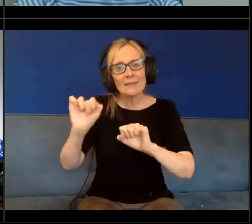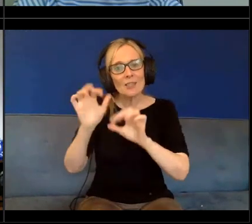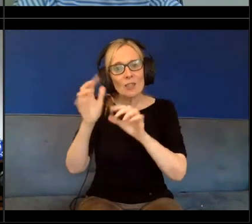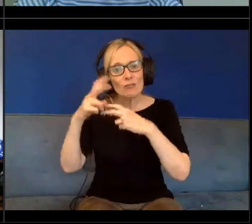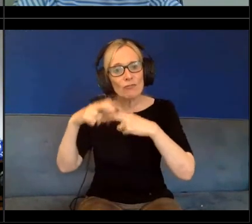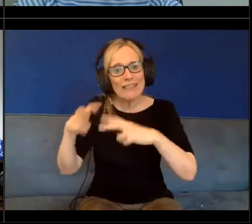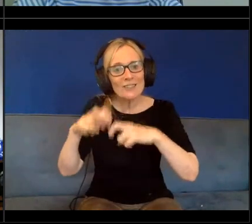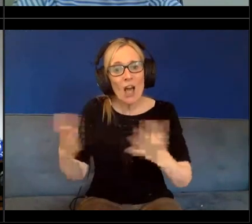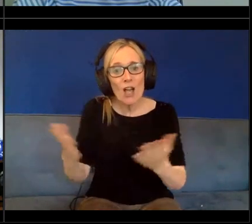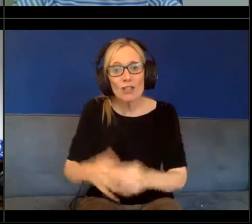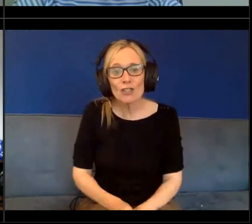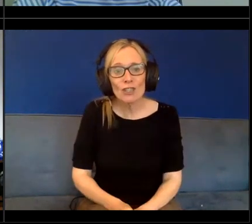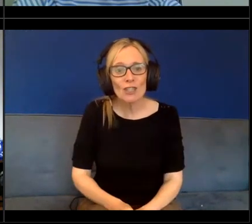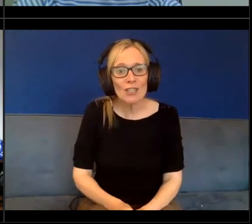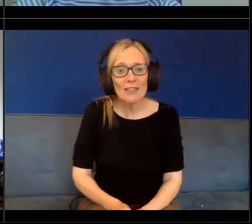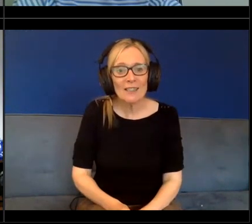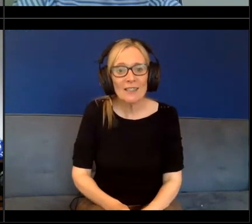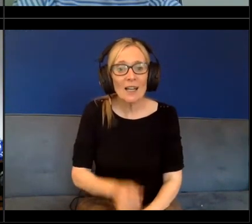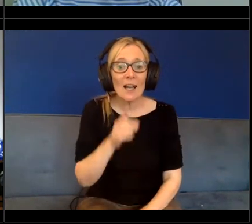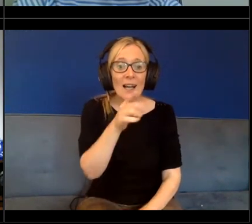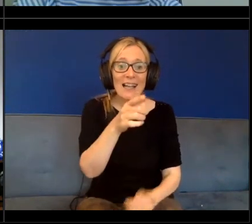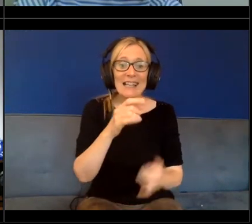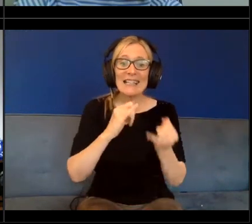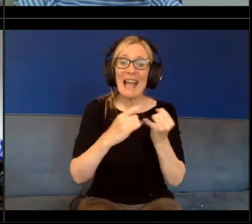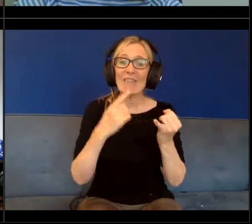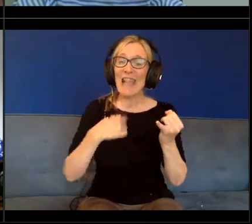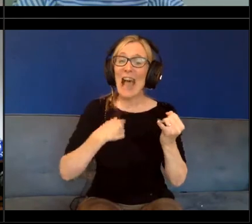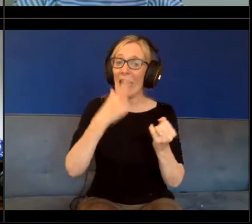Yeah. Do you want me to start, Sarah?